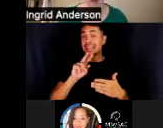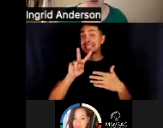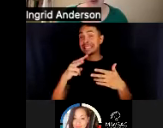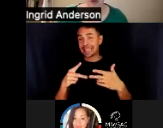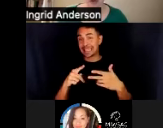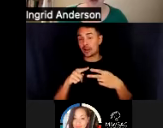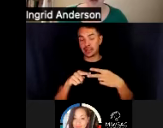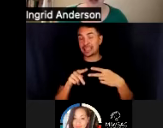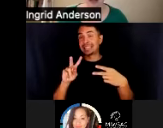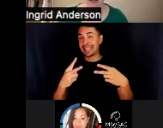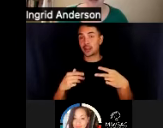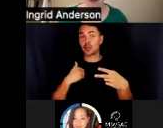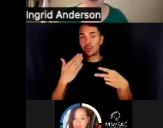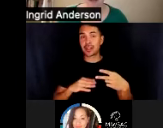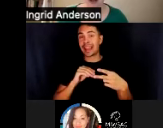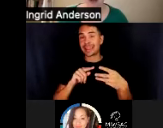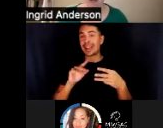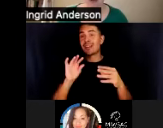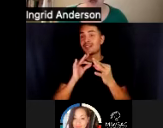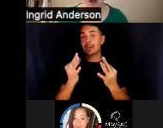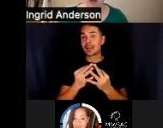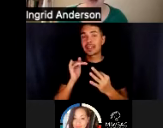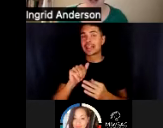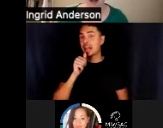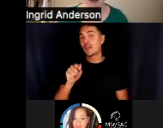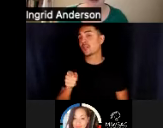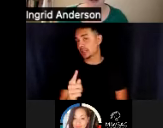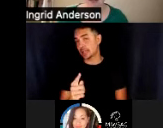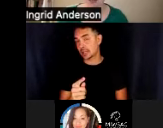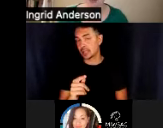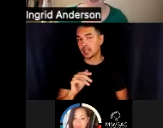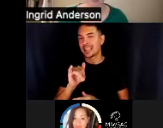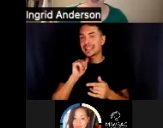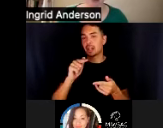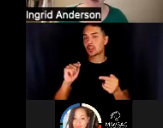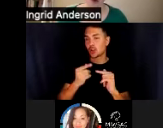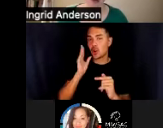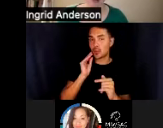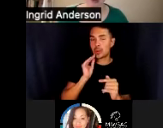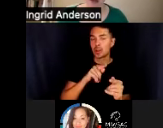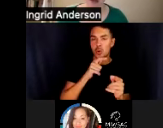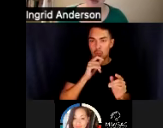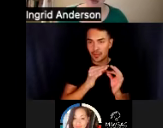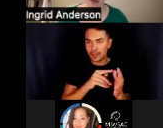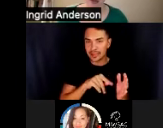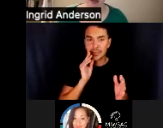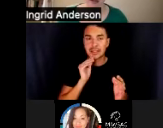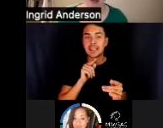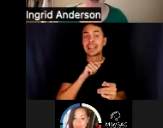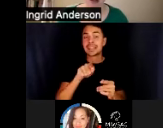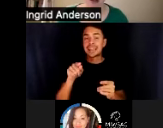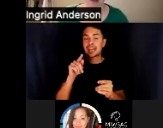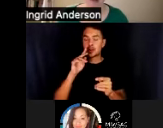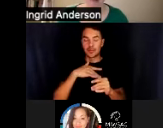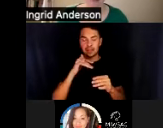non-offending family members. It can sometimes feel for non-offending caregivers like they are the ones who are being scrutinized,